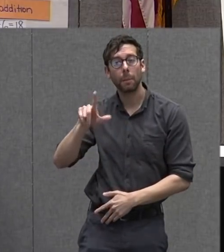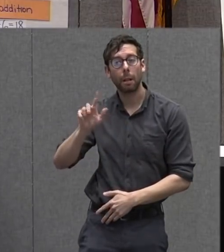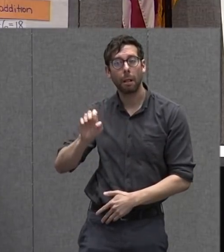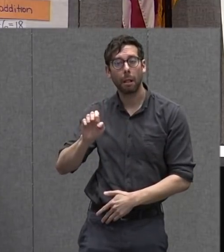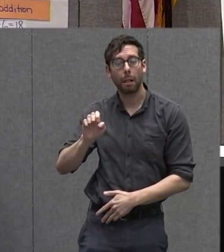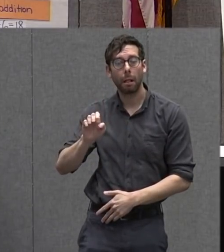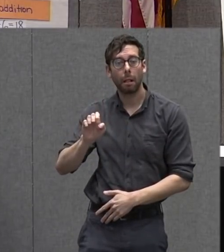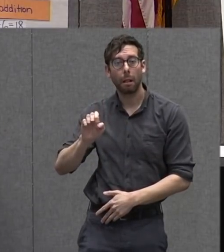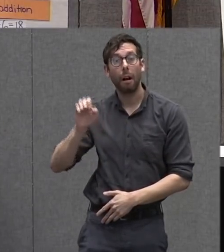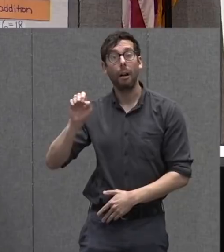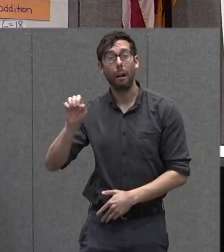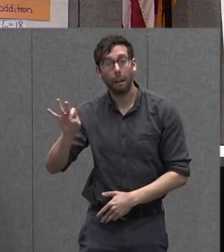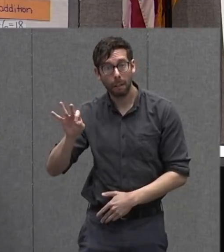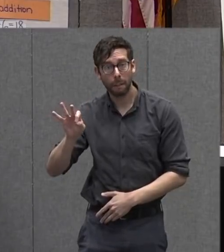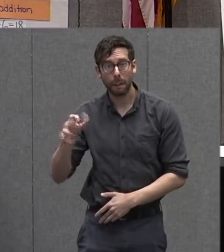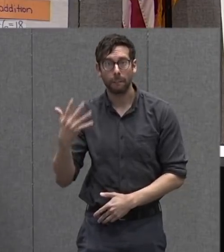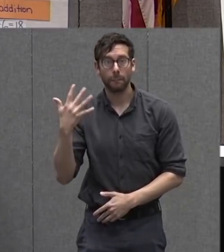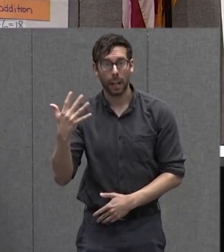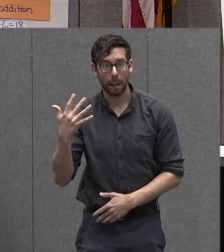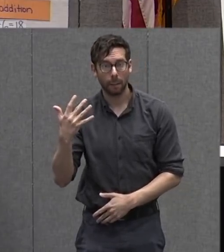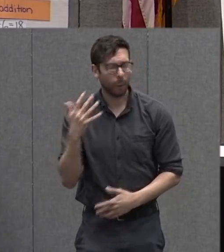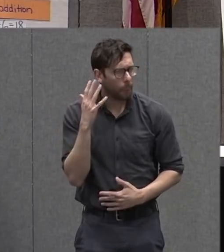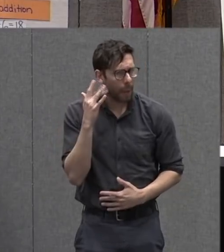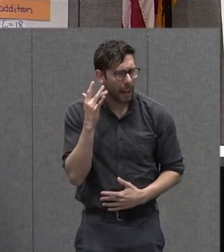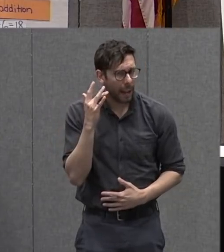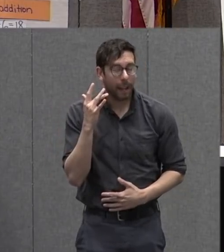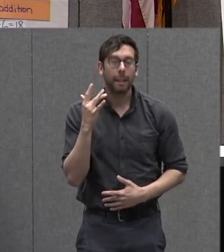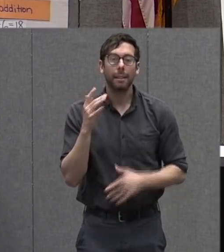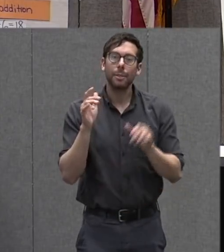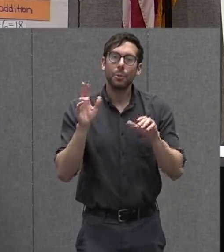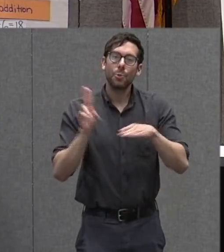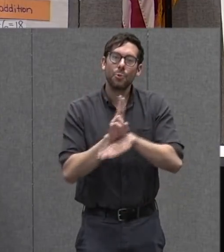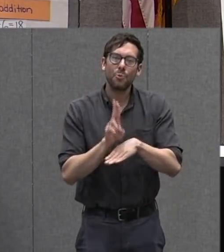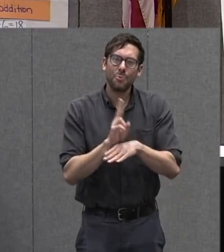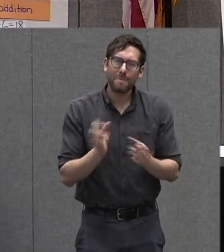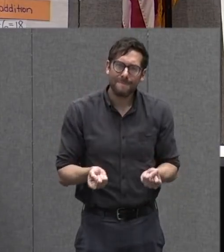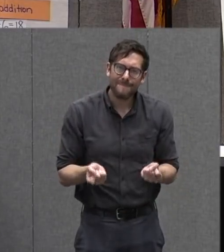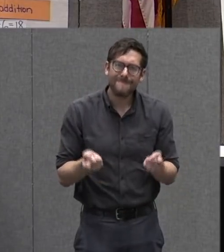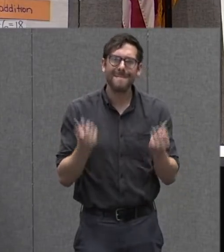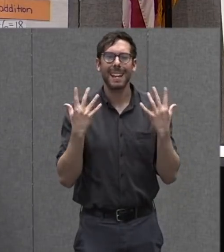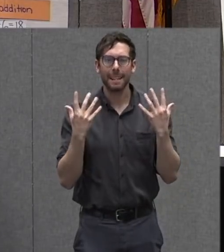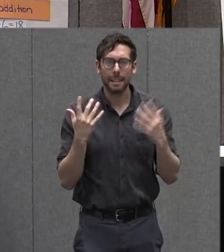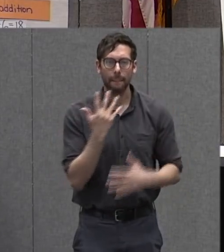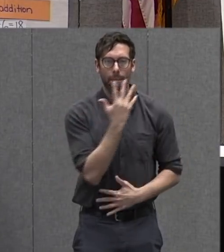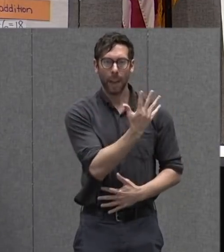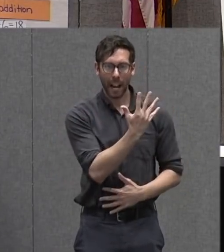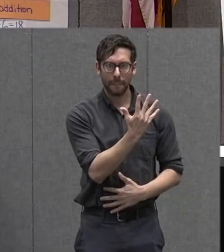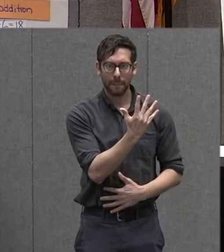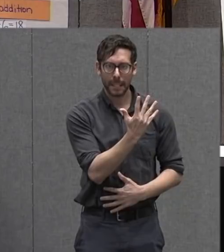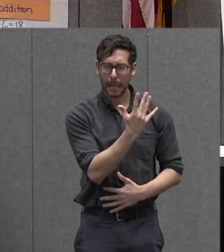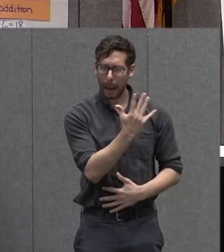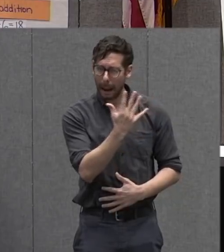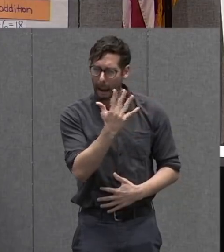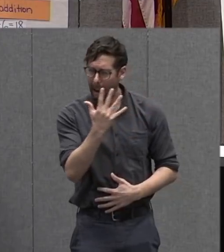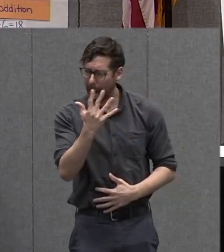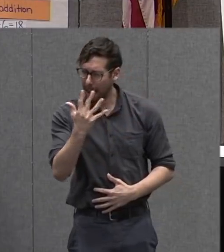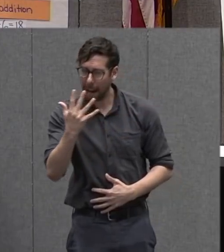use many or multiple 5s and add them together until we get 50. So now we know it